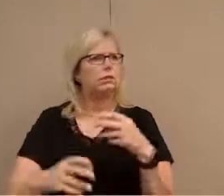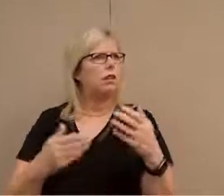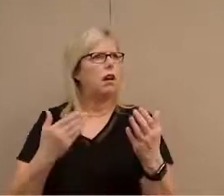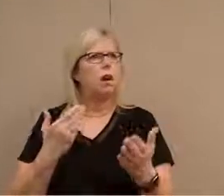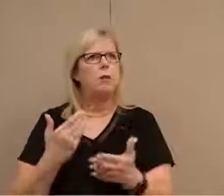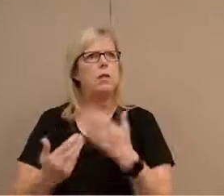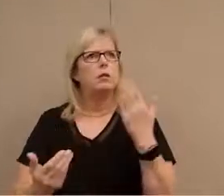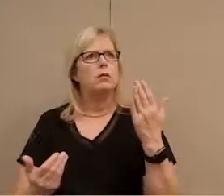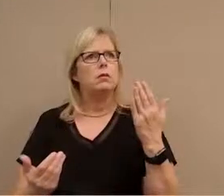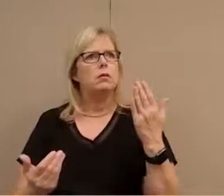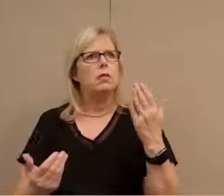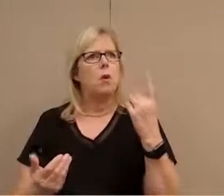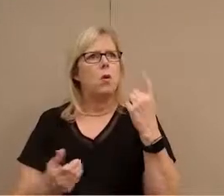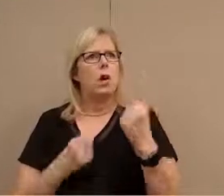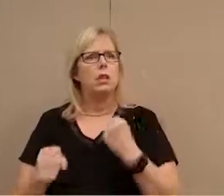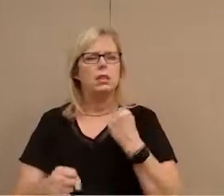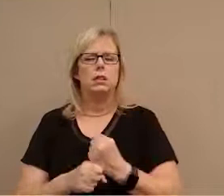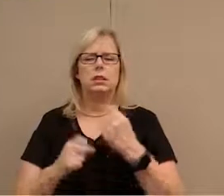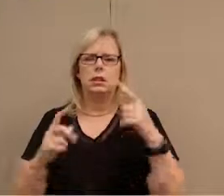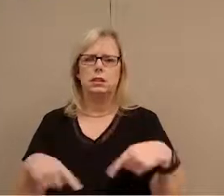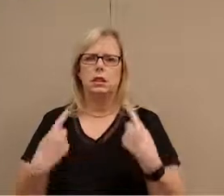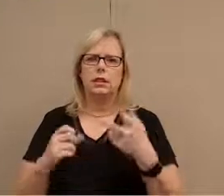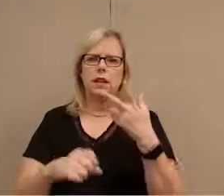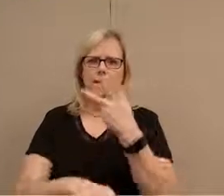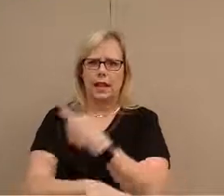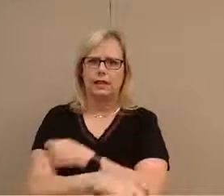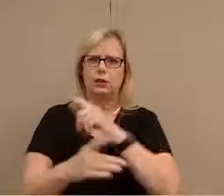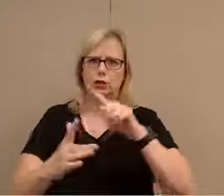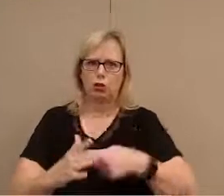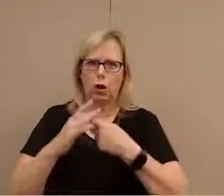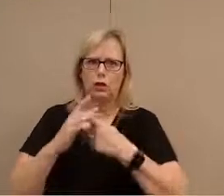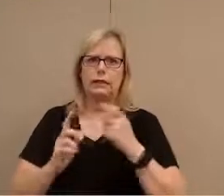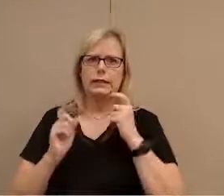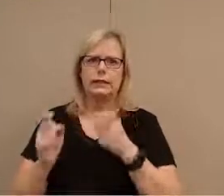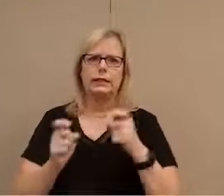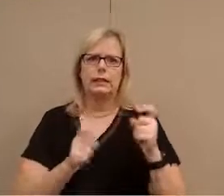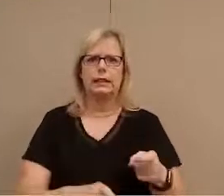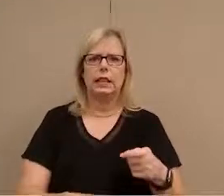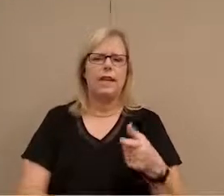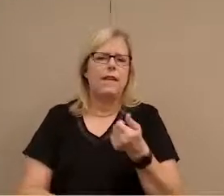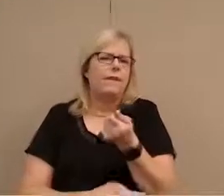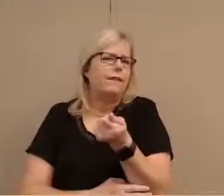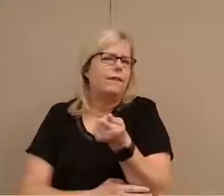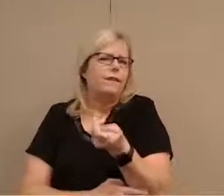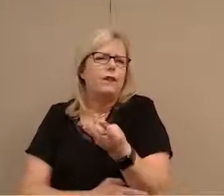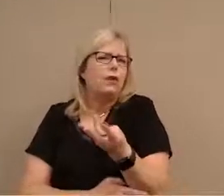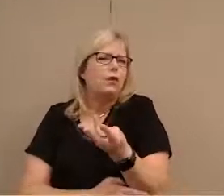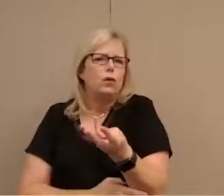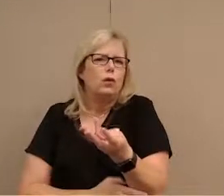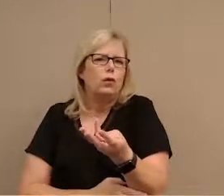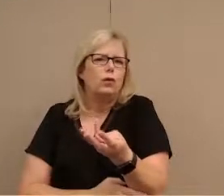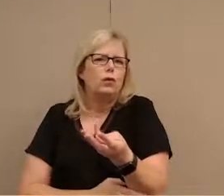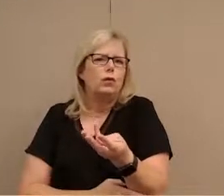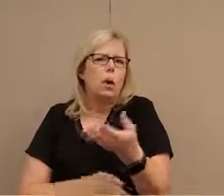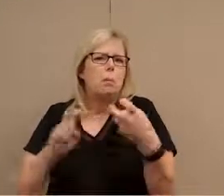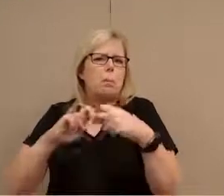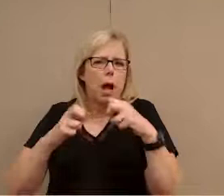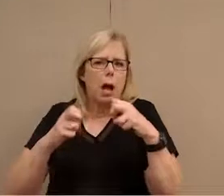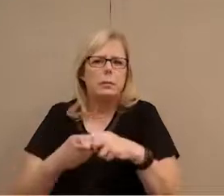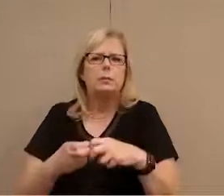almost a year since the vaccine has been given. I have seen very minimal side